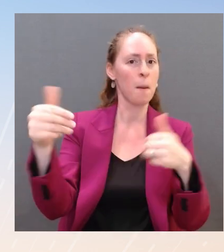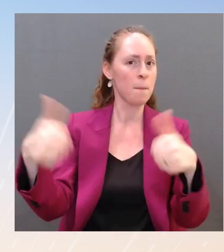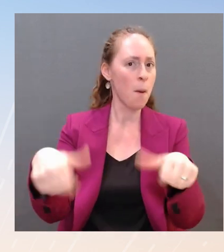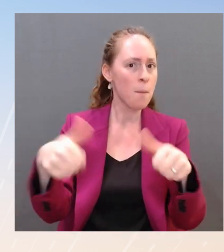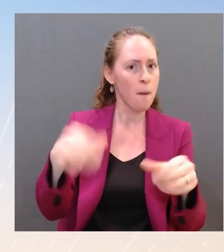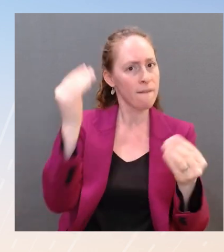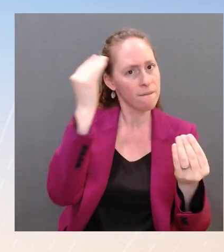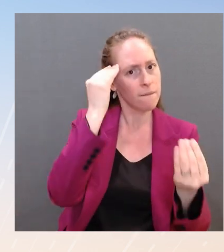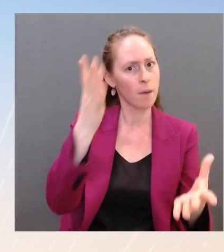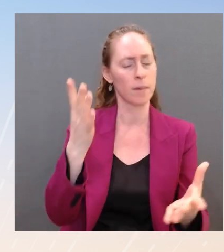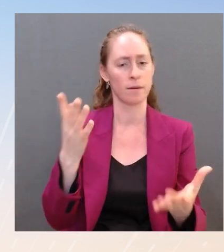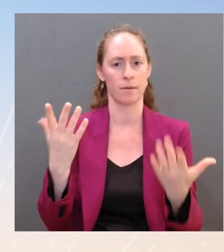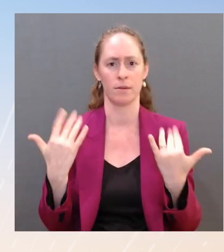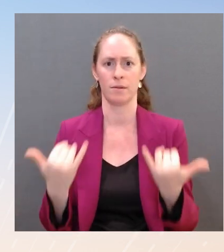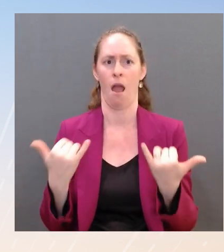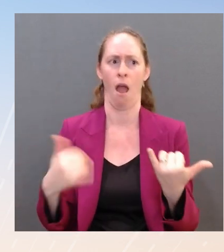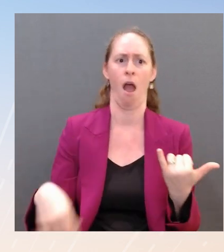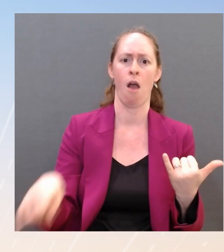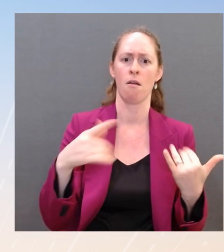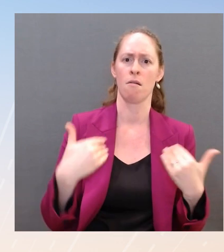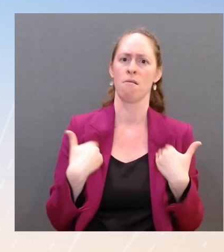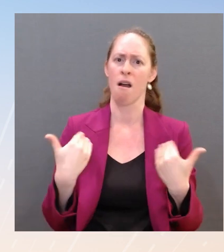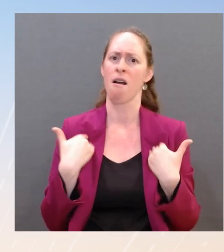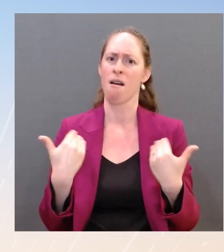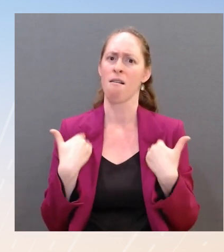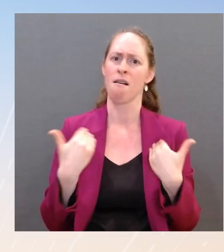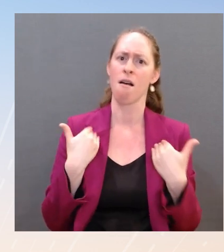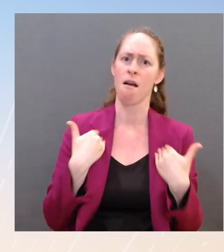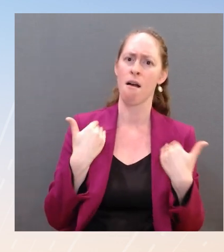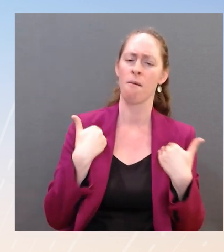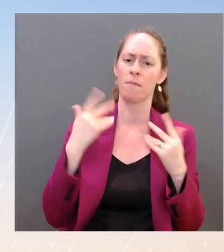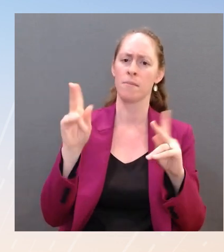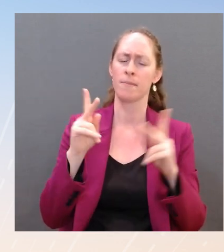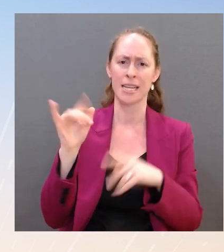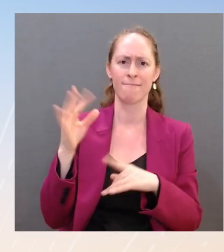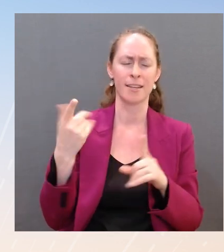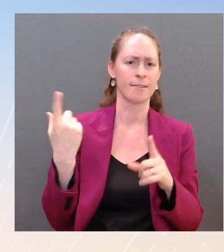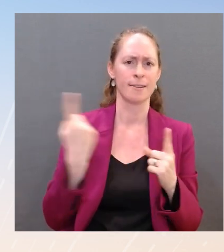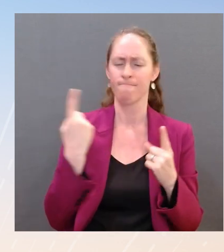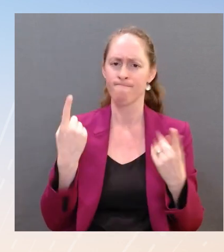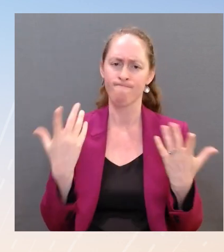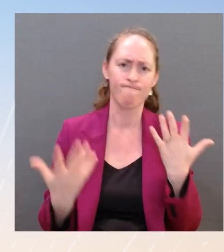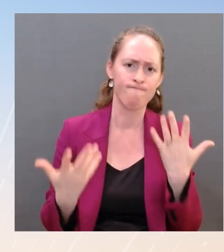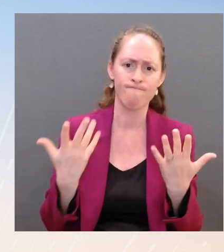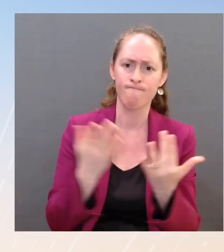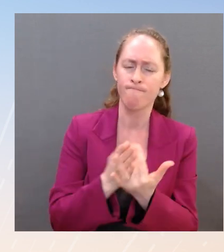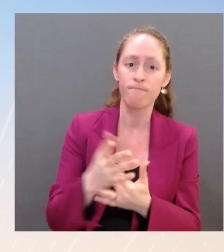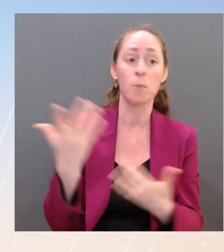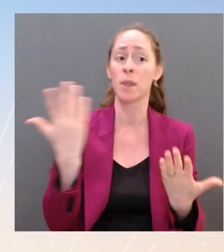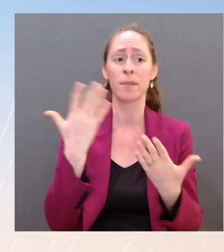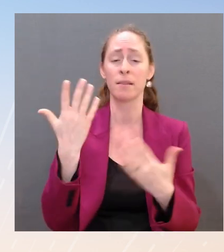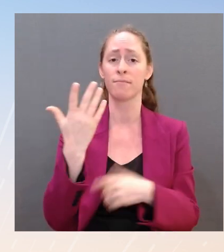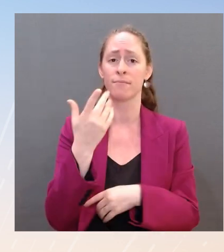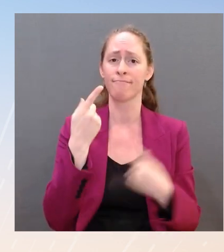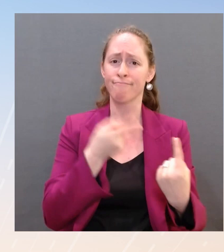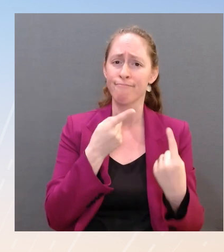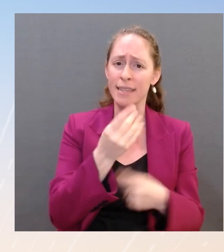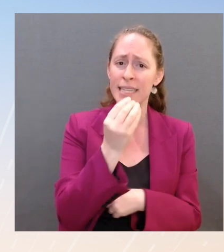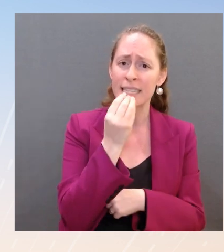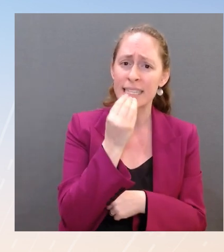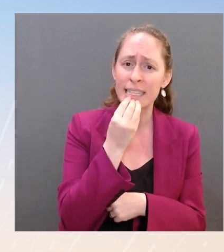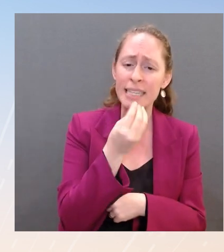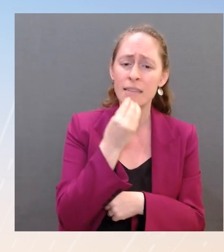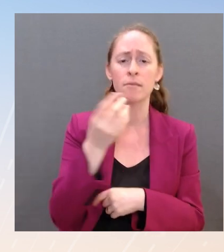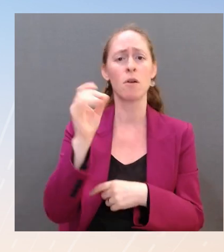disorder or bipolar disorder and found new and innovative ways to help others who may be going through the very